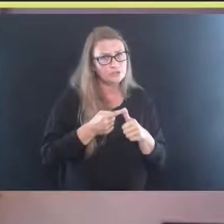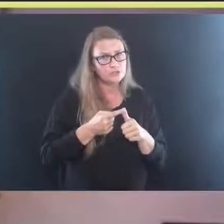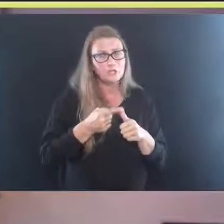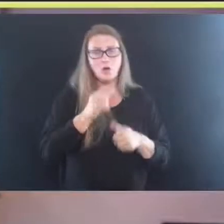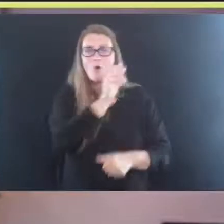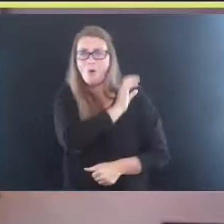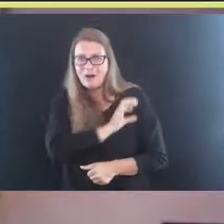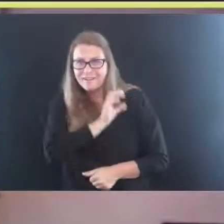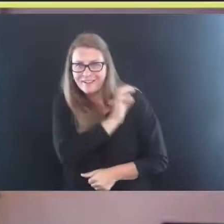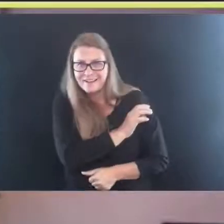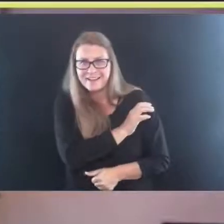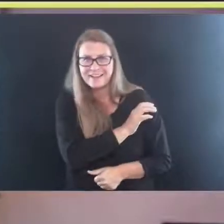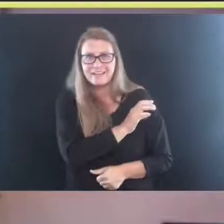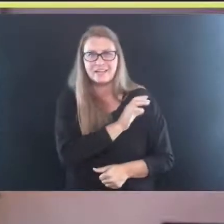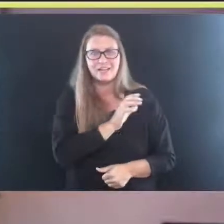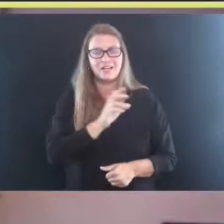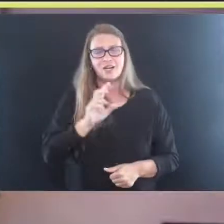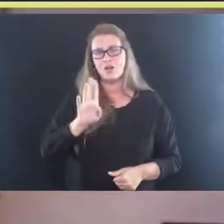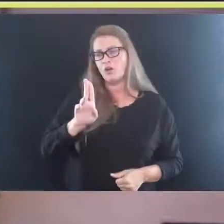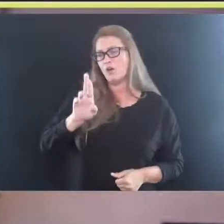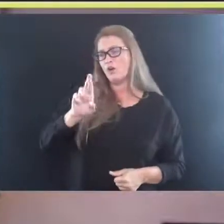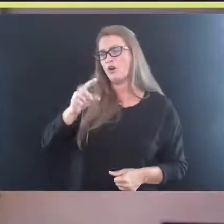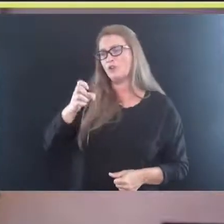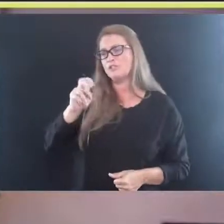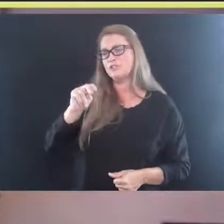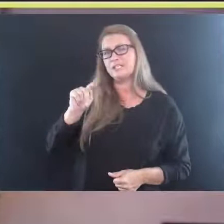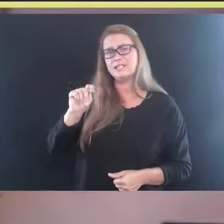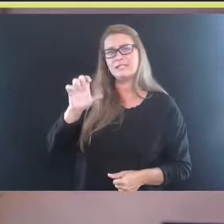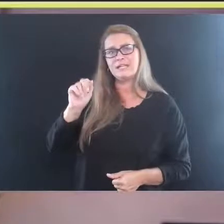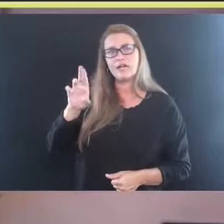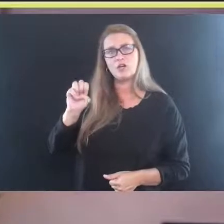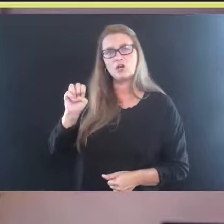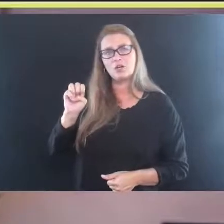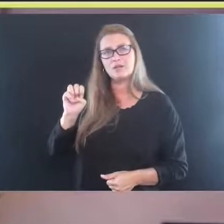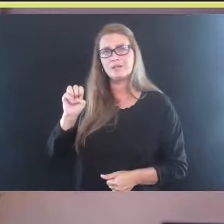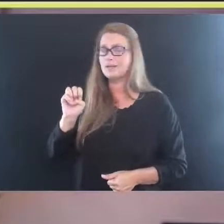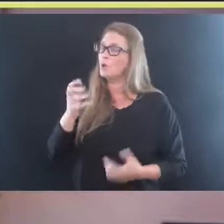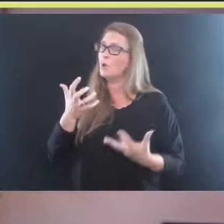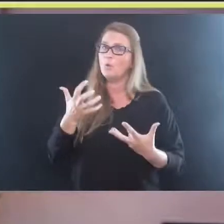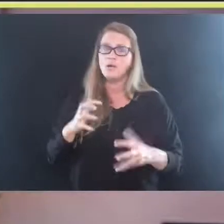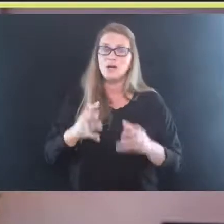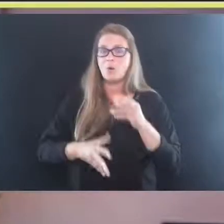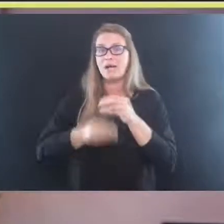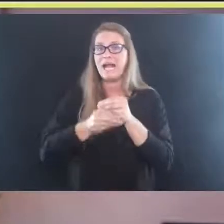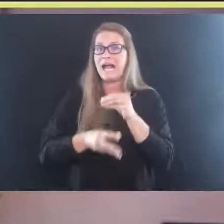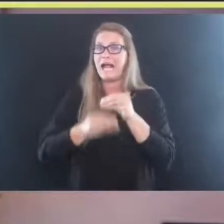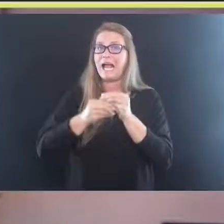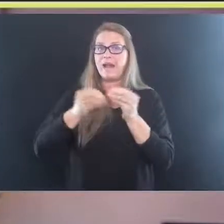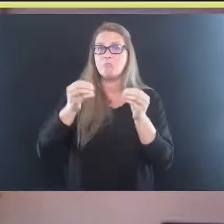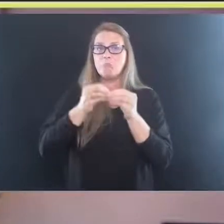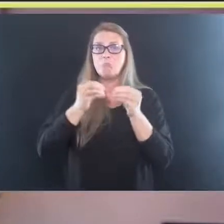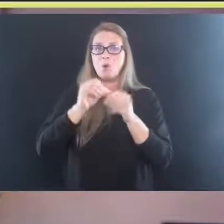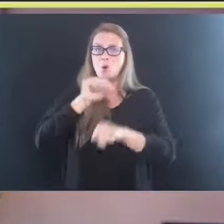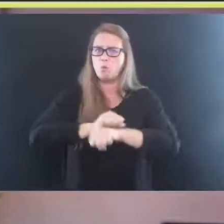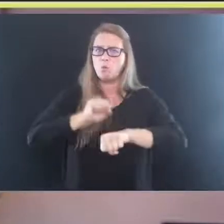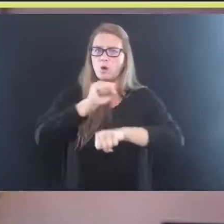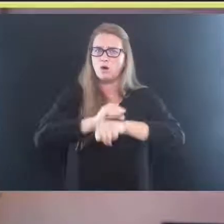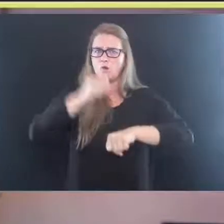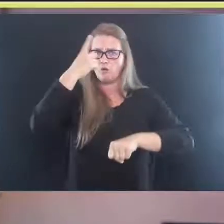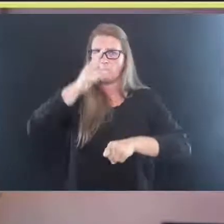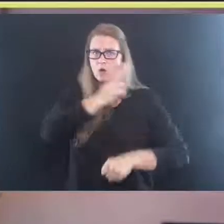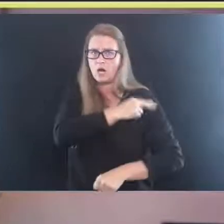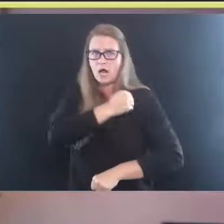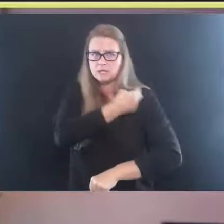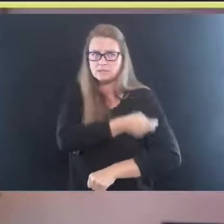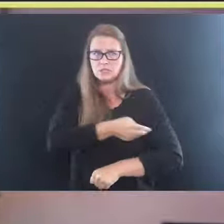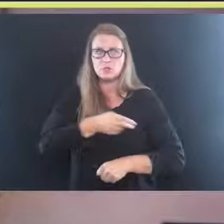clinic, or there's urgent care centers, because we really don't want to add more stress to our hospital system right now. Our